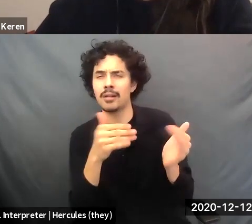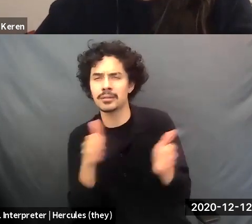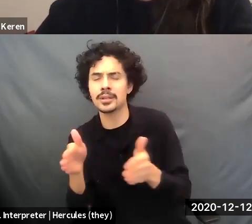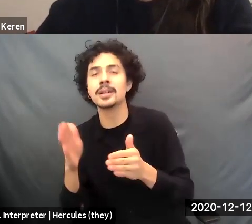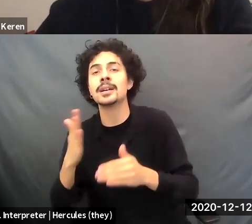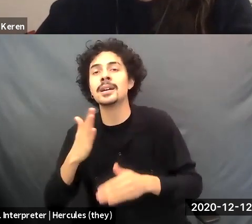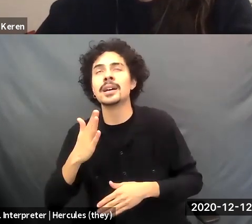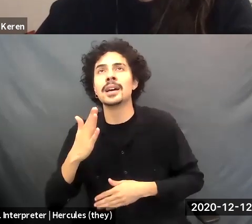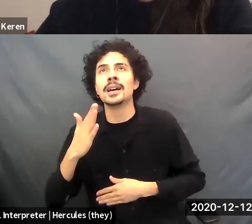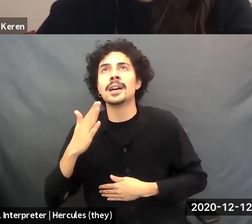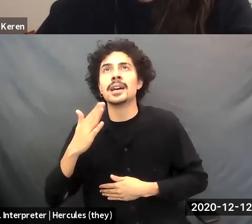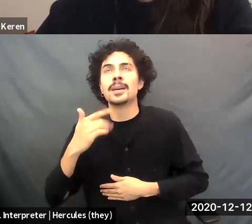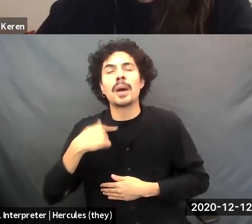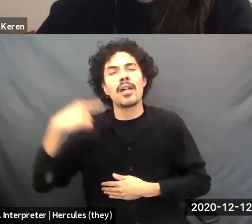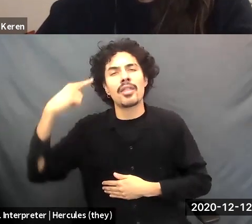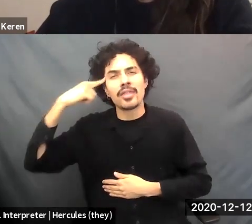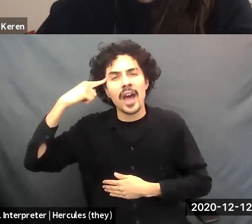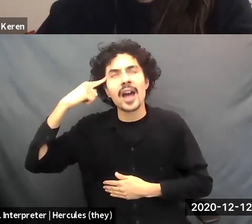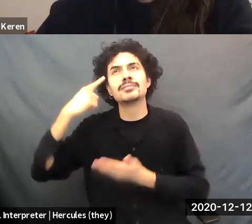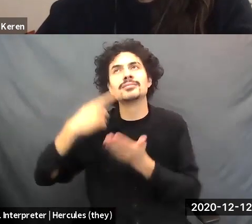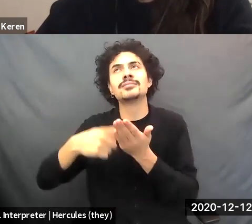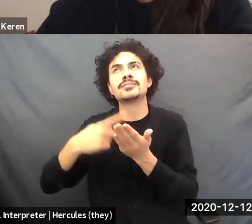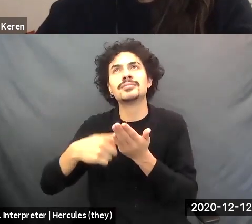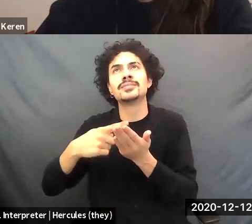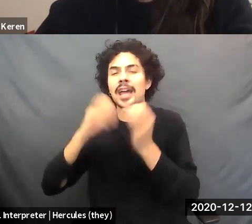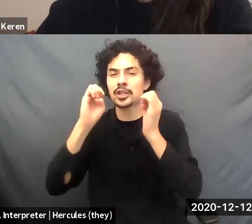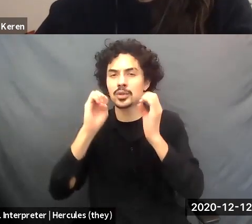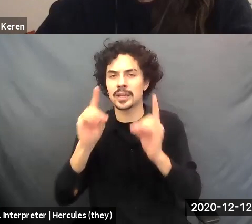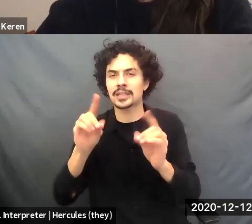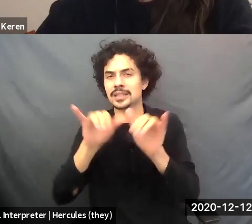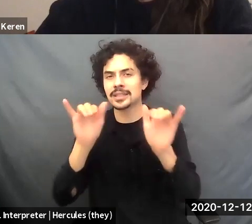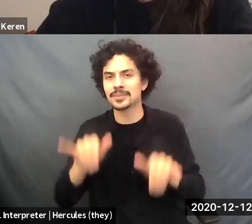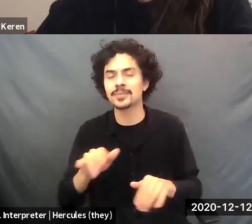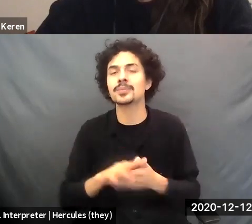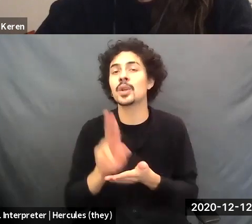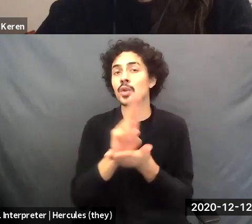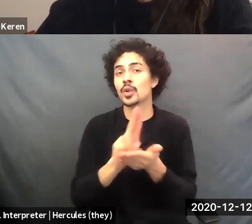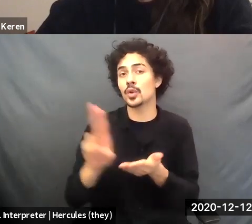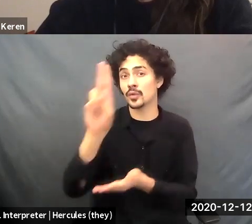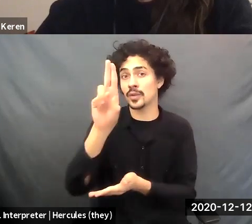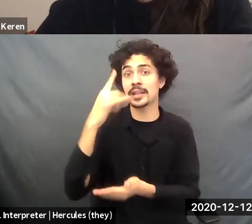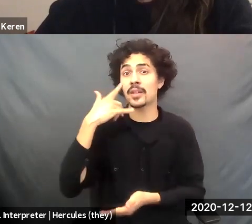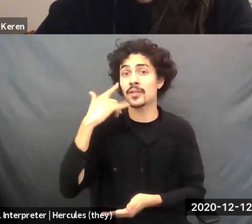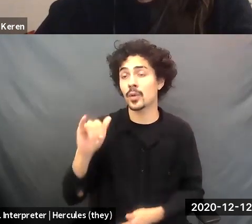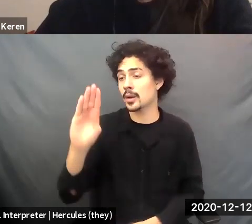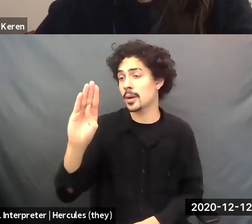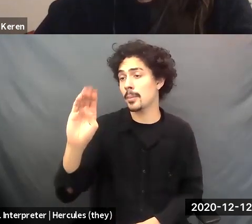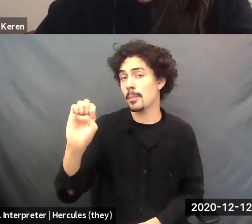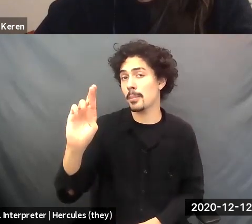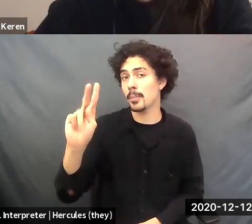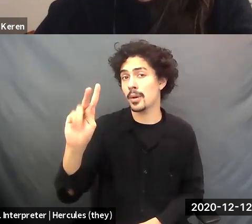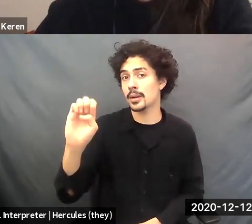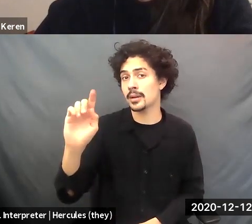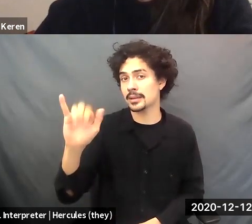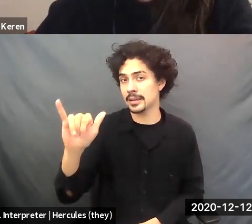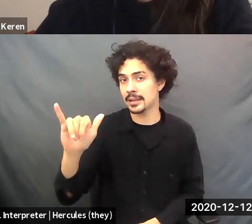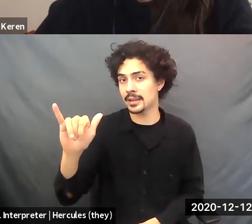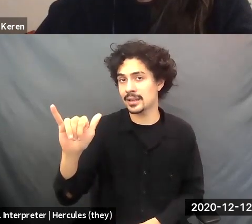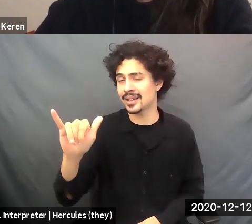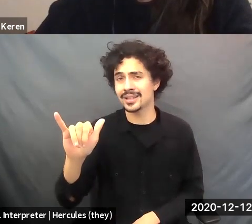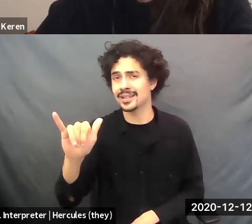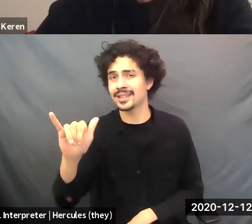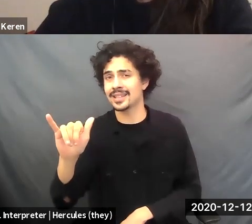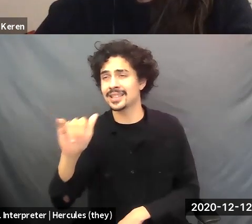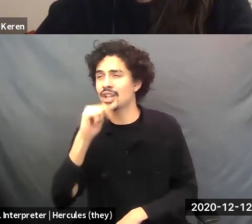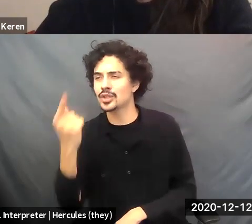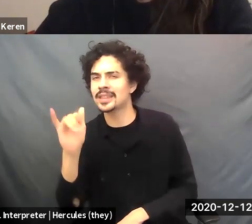head right now is an educational institution. So the University of California Berkeley among many institutions is a